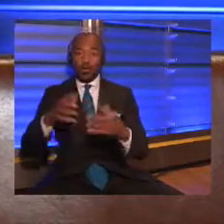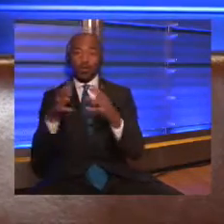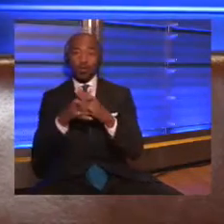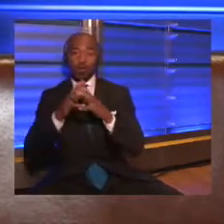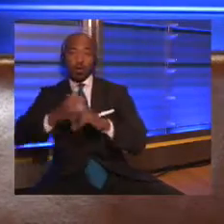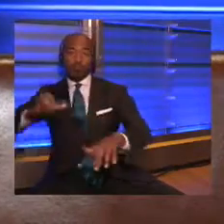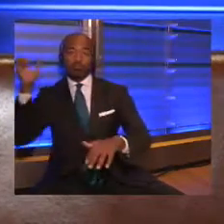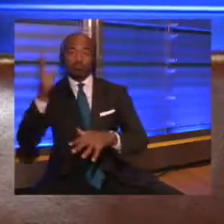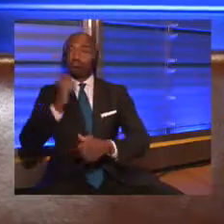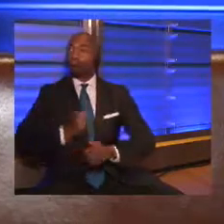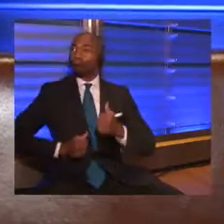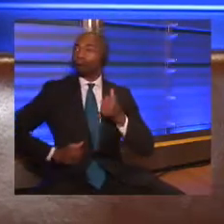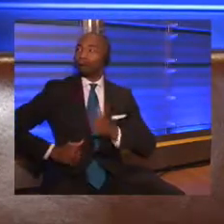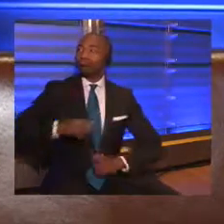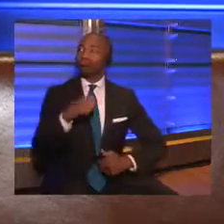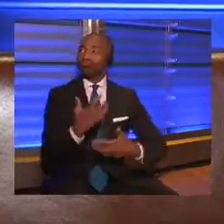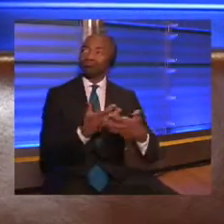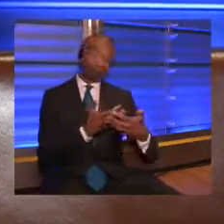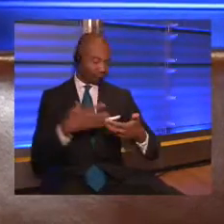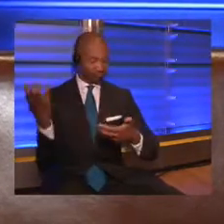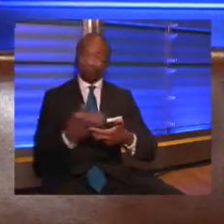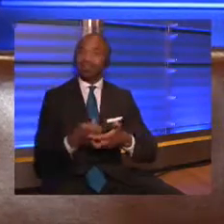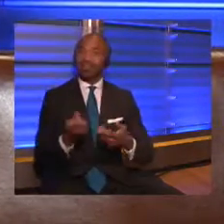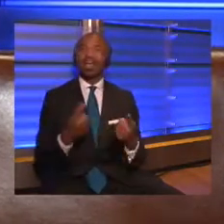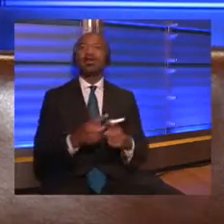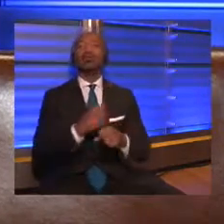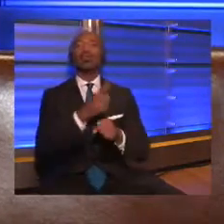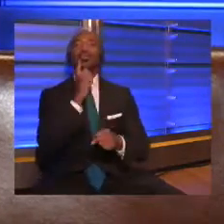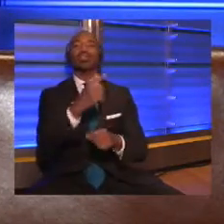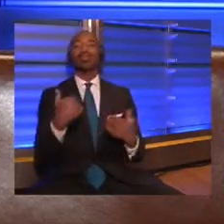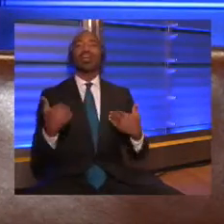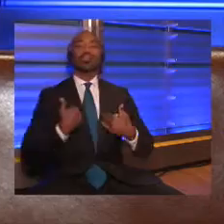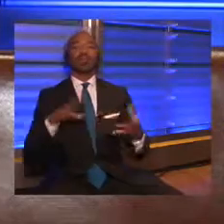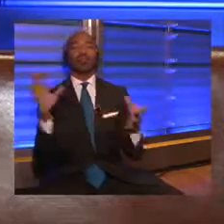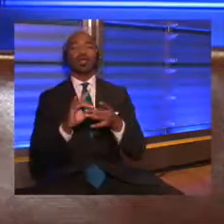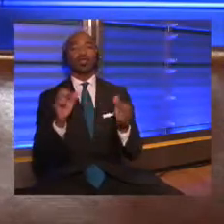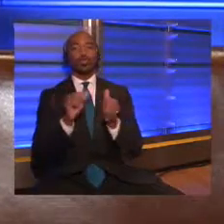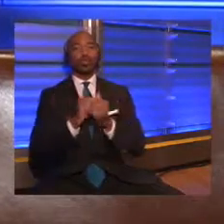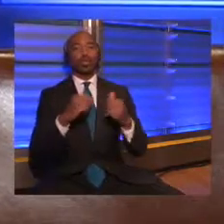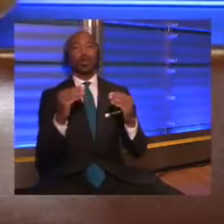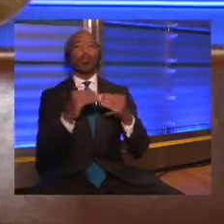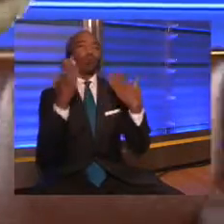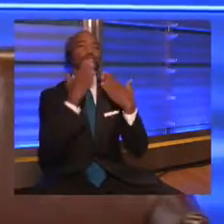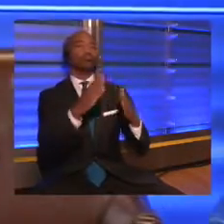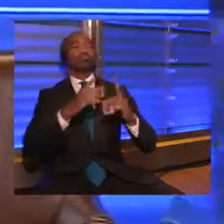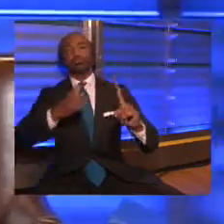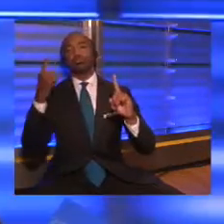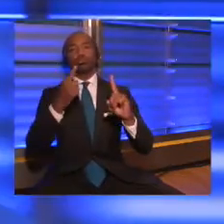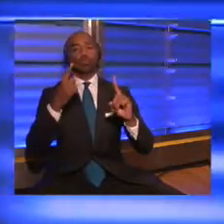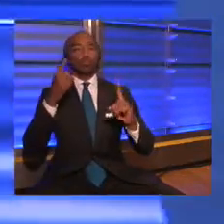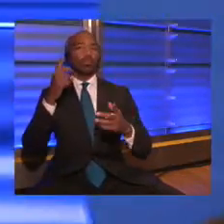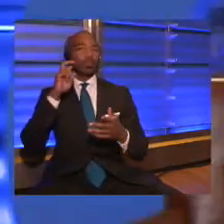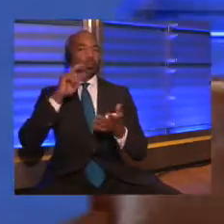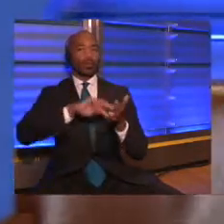love it. And it's about connecting them to a broader purpose. Now, I've got twin